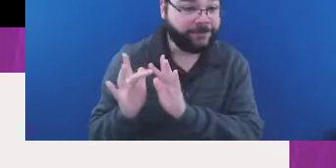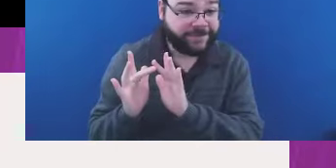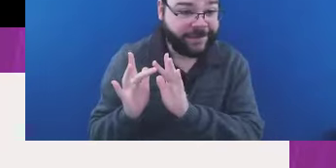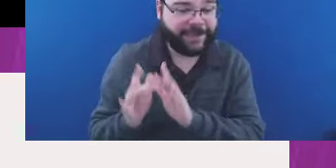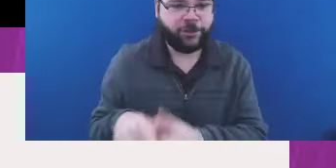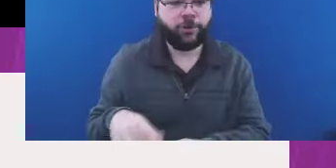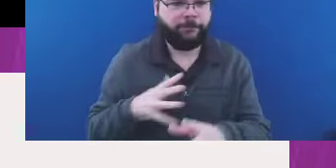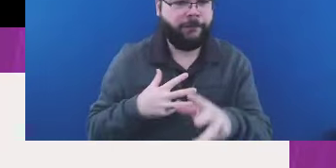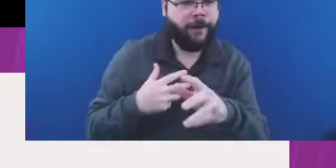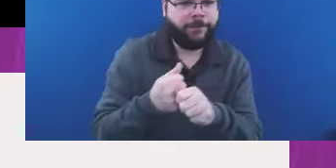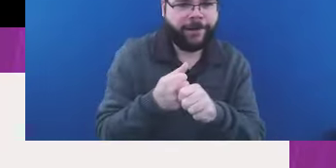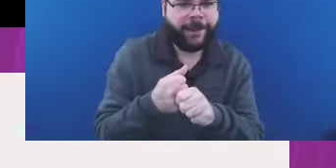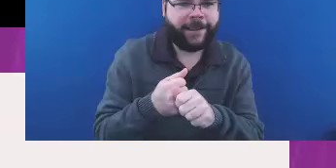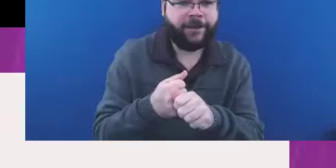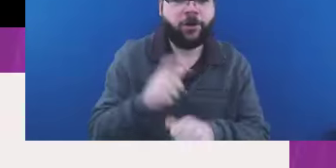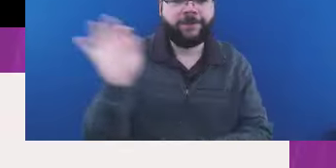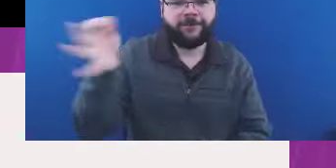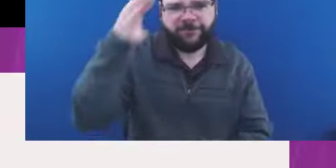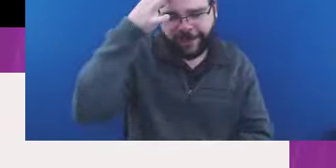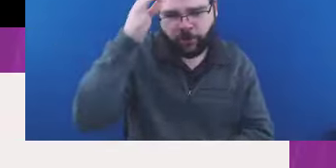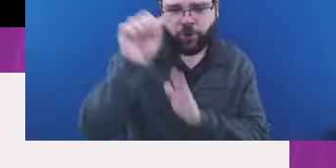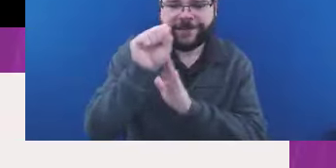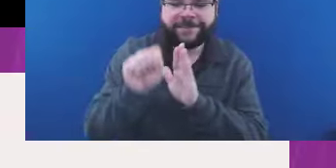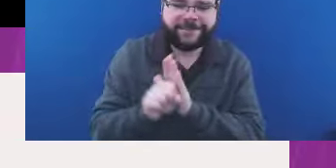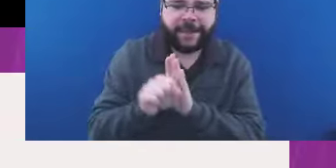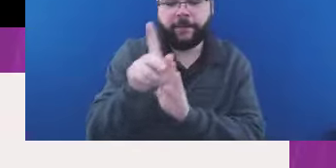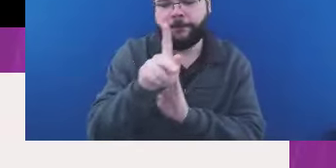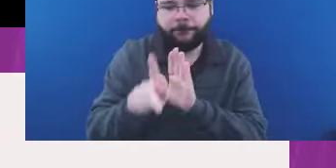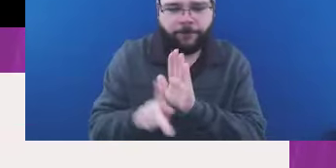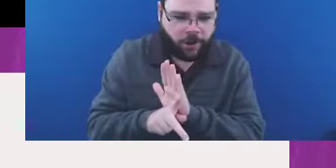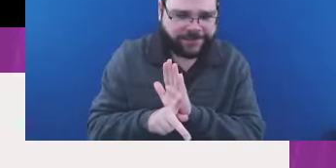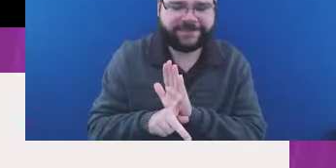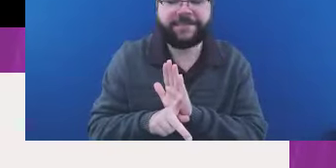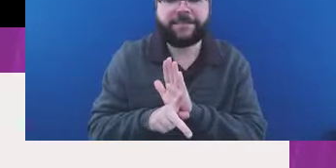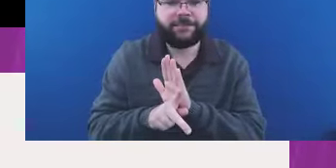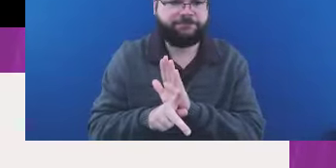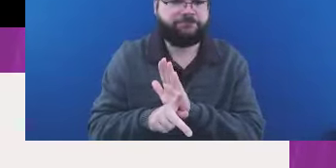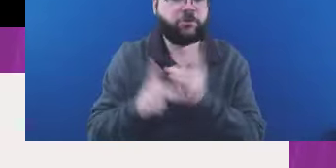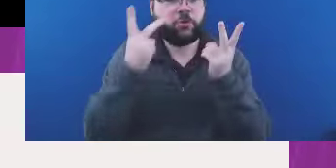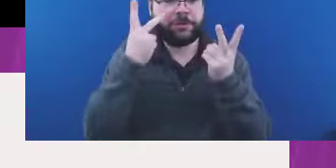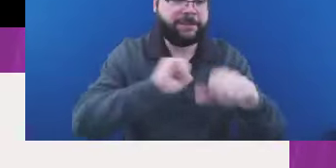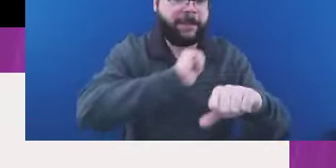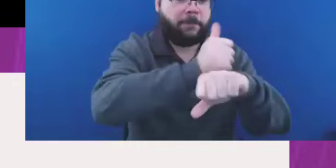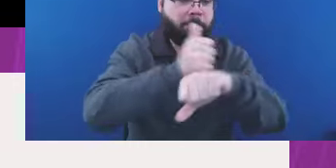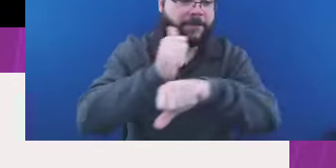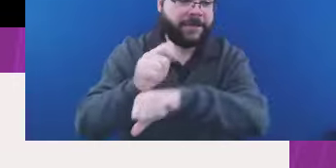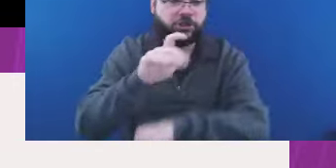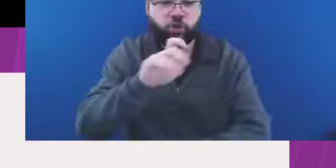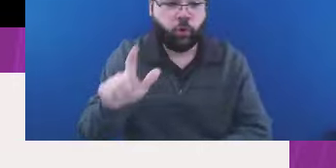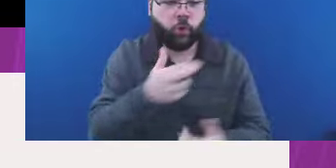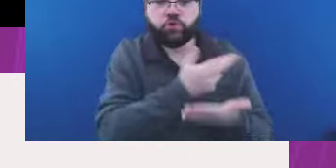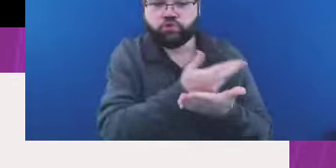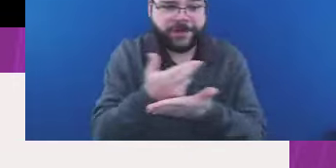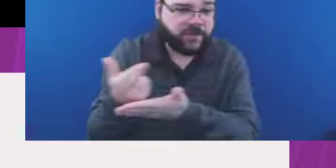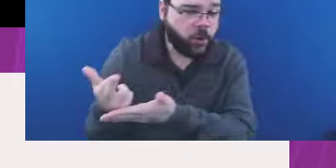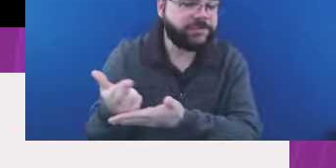date on all of our latest federal and state policy advocacy. You can see all of our implementation tools, resources.